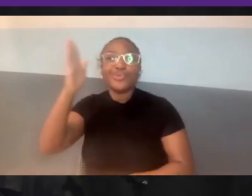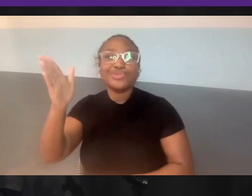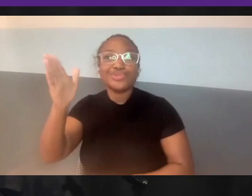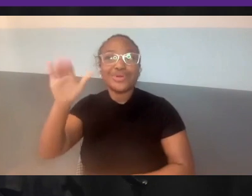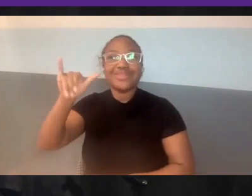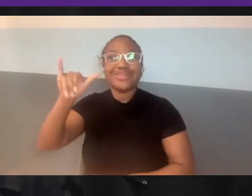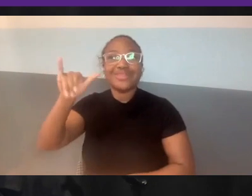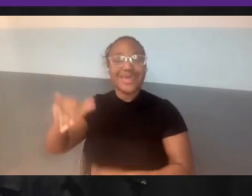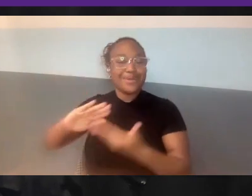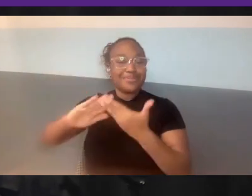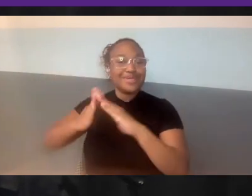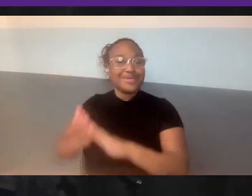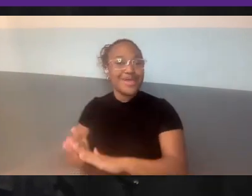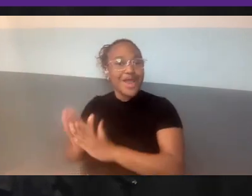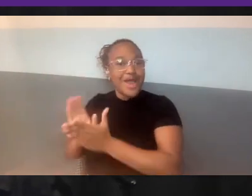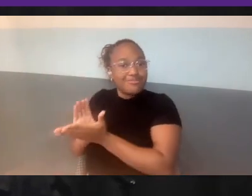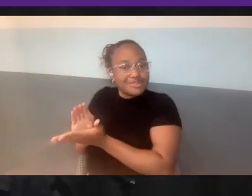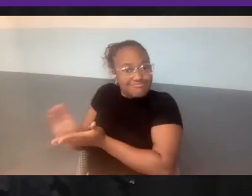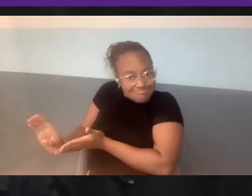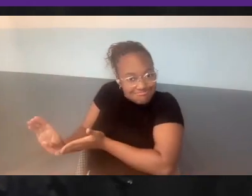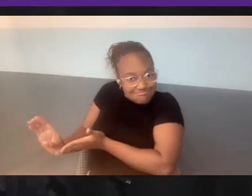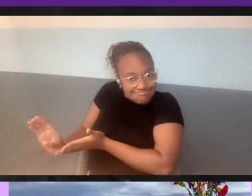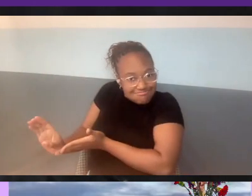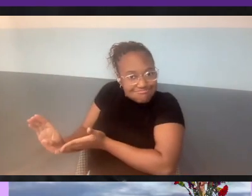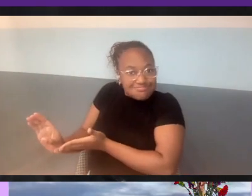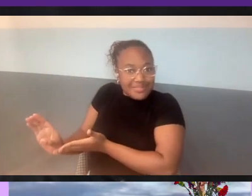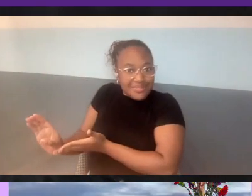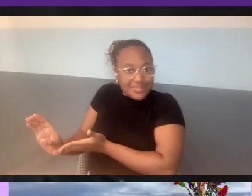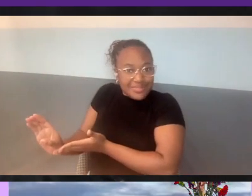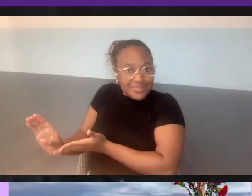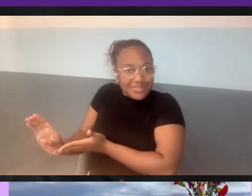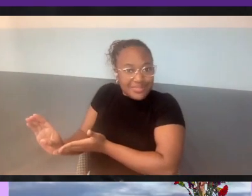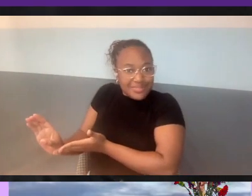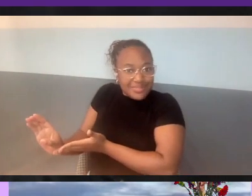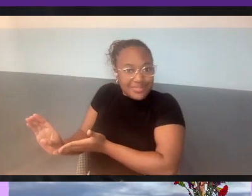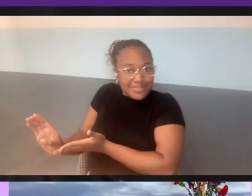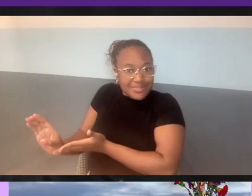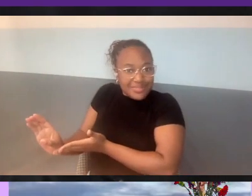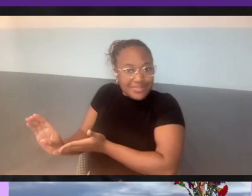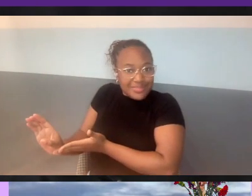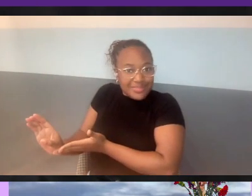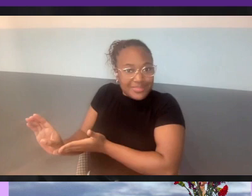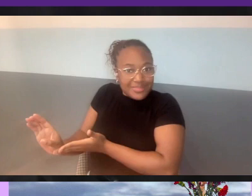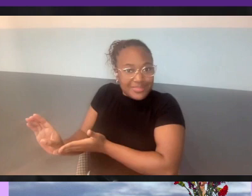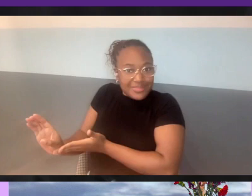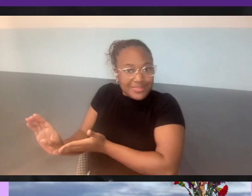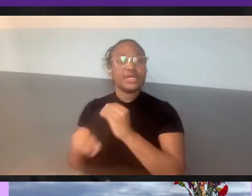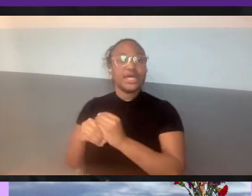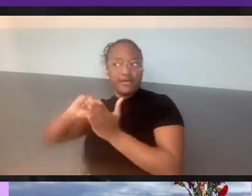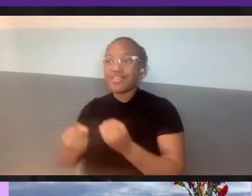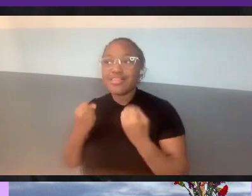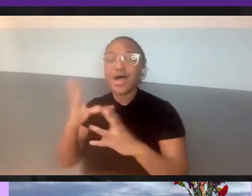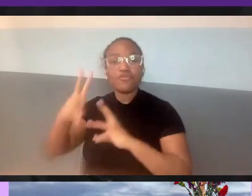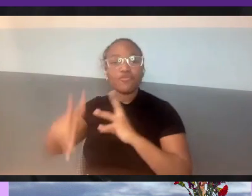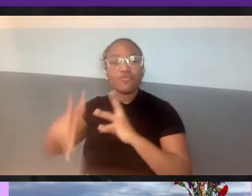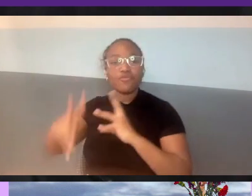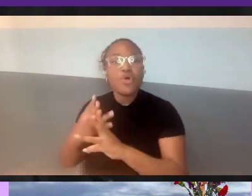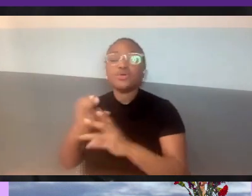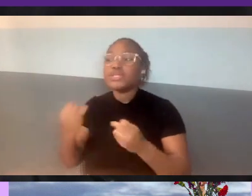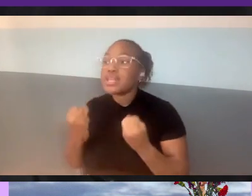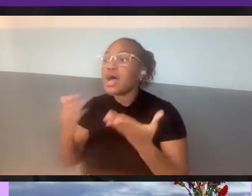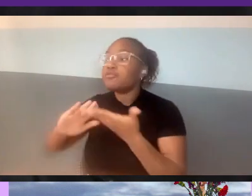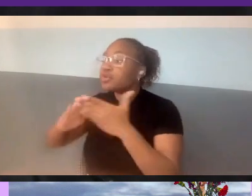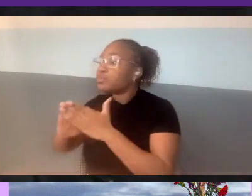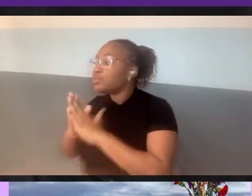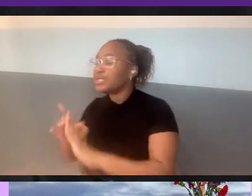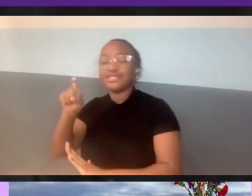a way, really amplifying that many worlds, many communities are represented in this larger world that